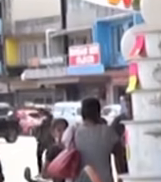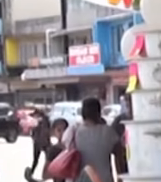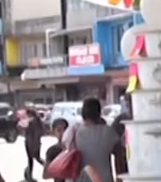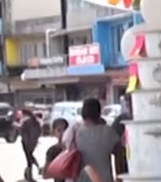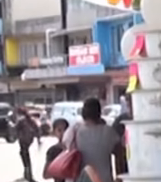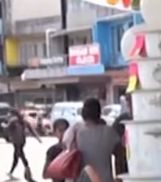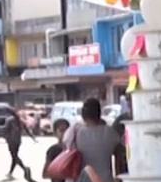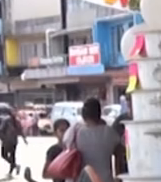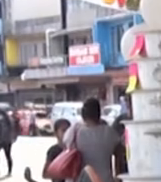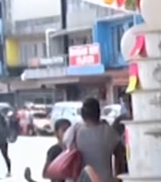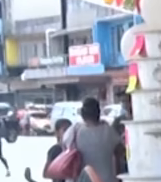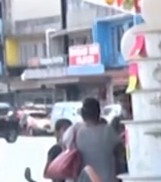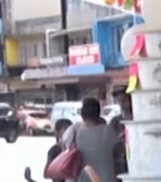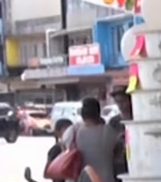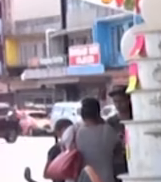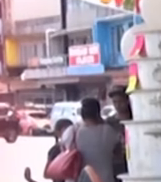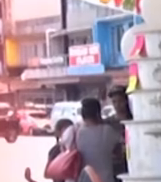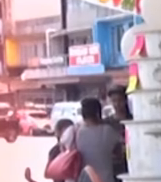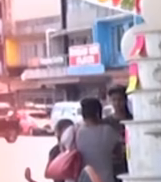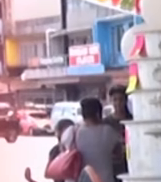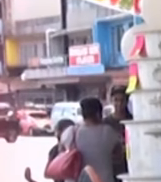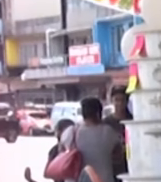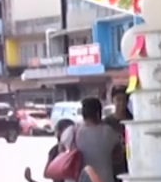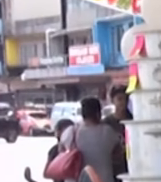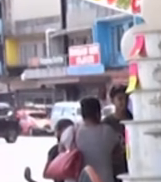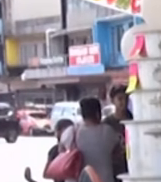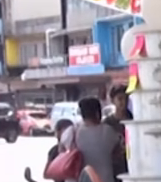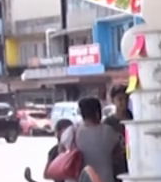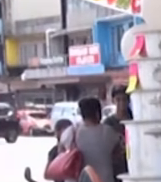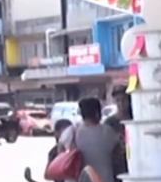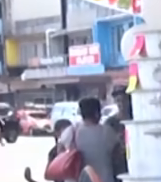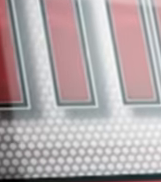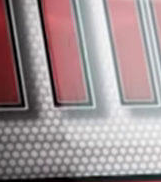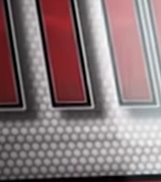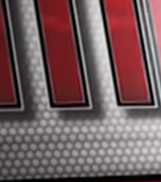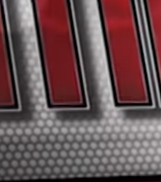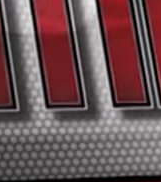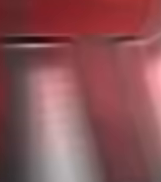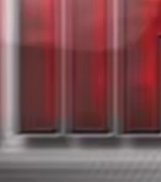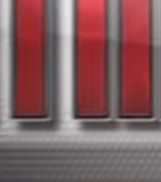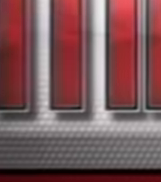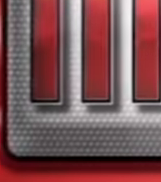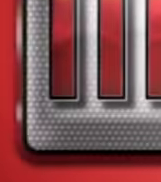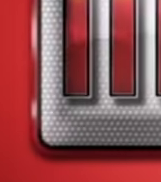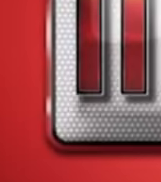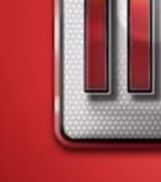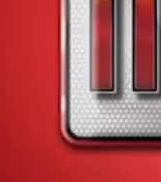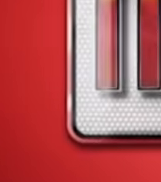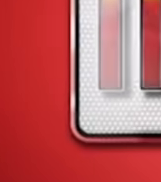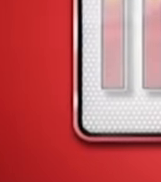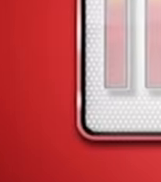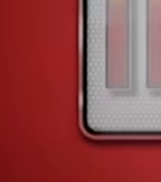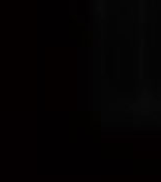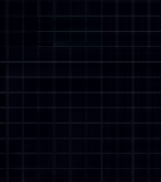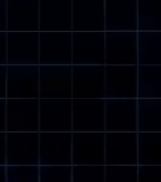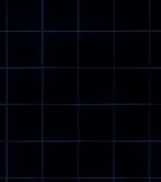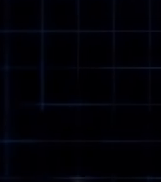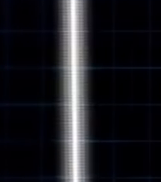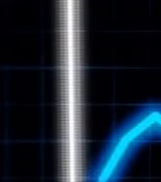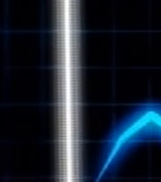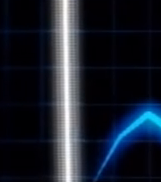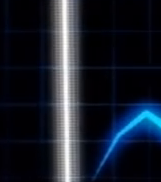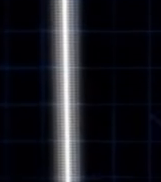My name is Neha and I'm from Karavi, and Mirchi FM, it's hot. Mirchi FM, it's hot.